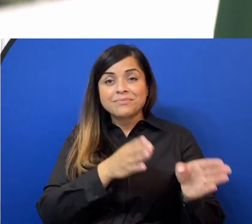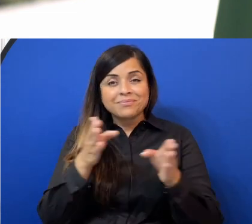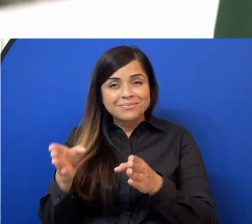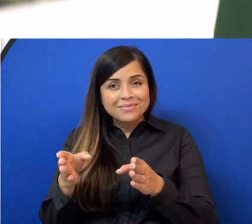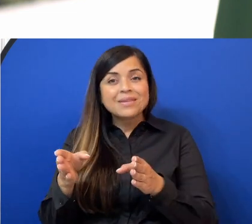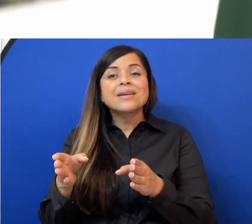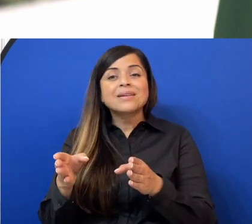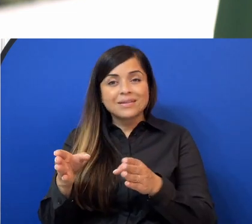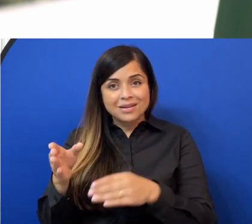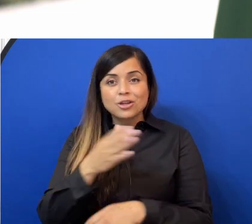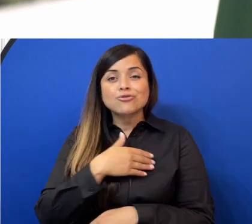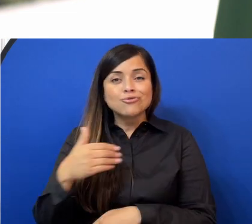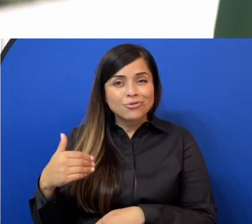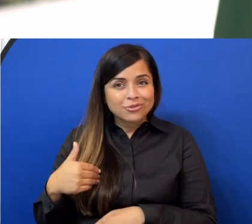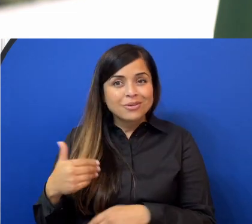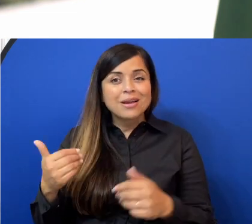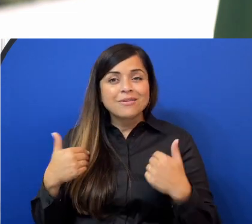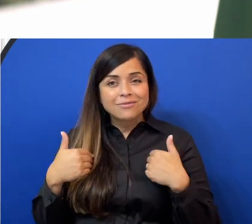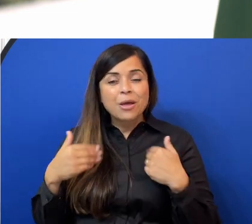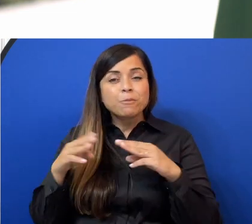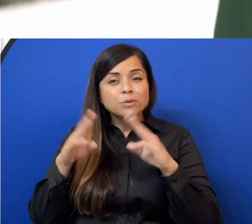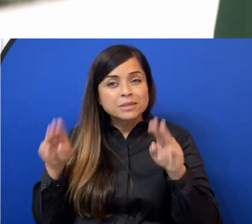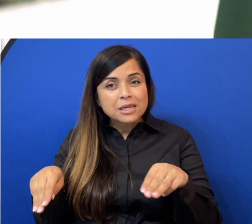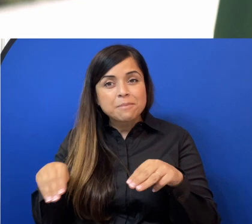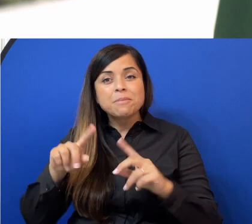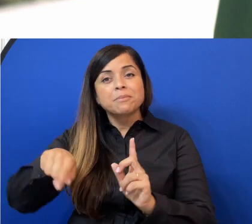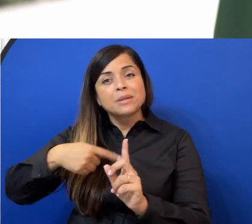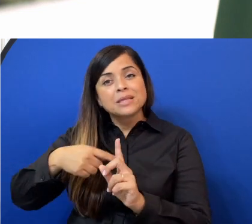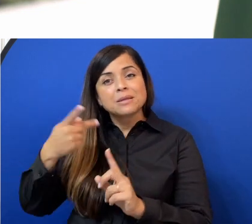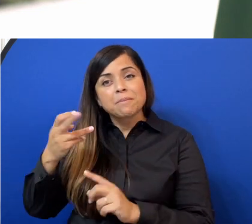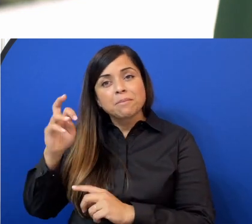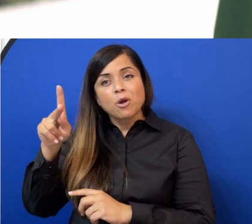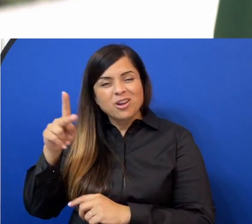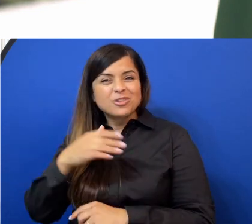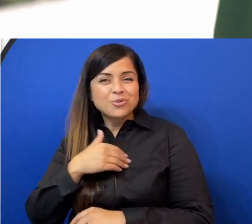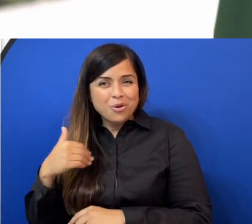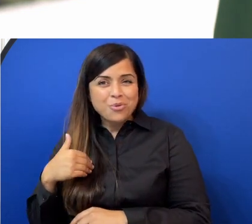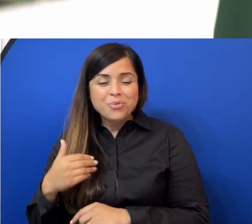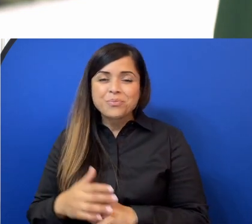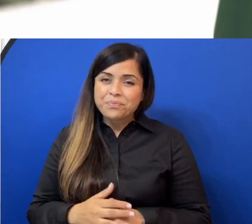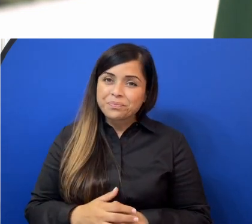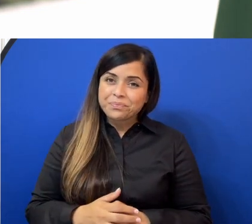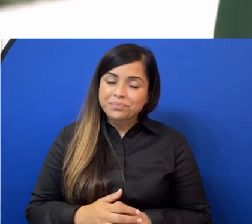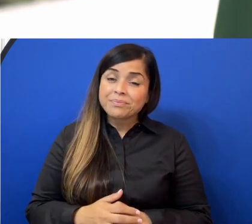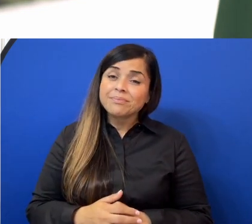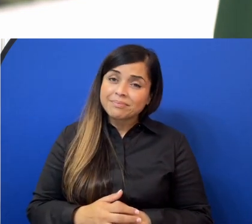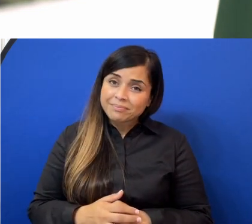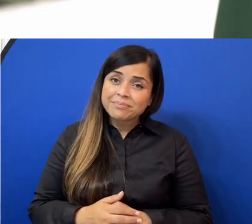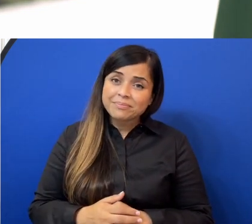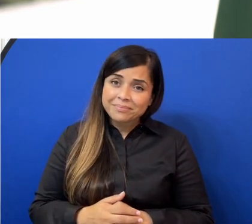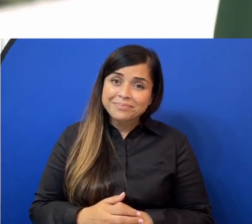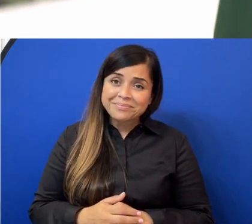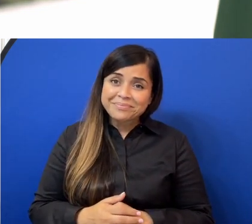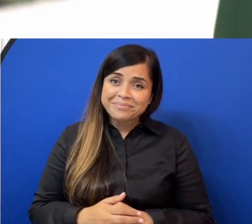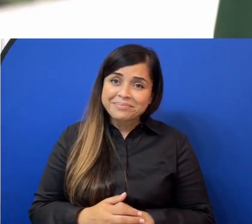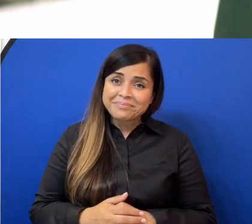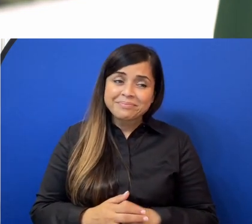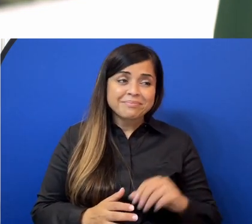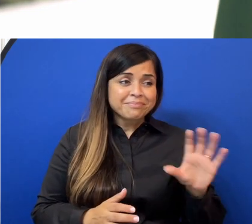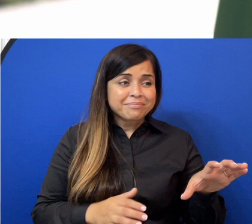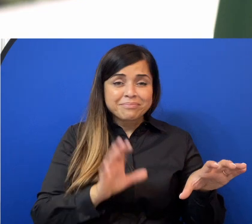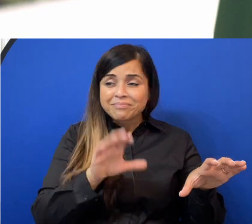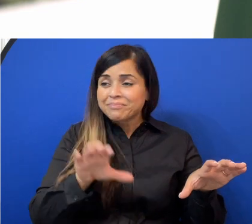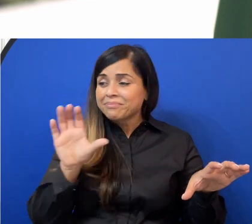Canada, the Aga Khan Museum, and the Aga Khan Park in Toronto. These are places and spaces of